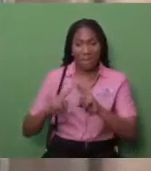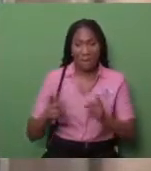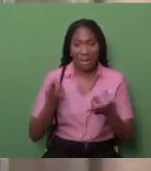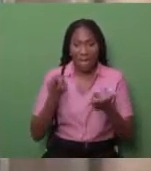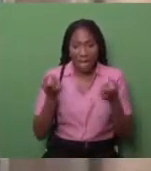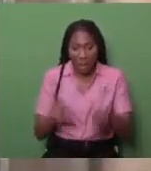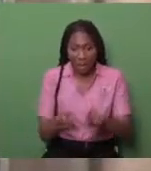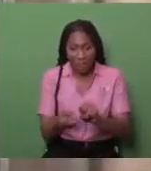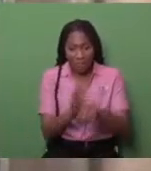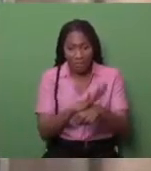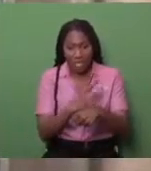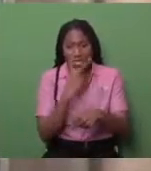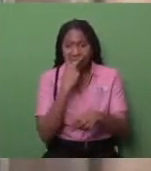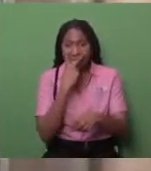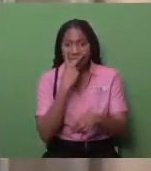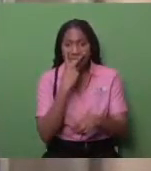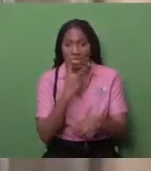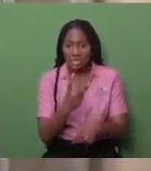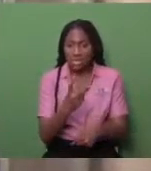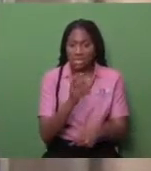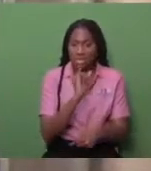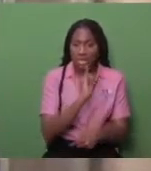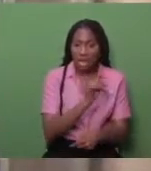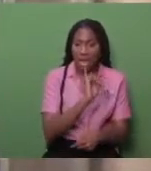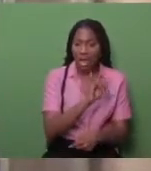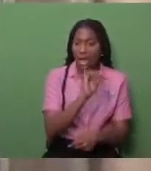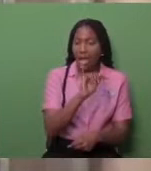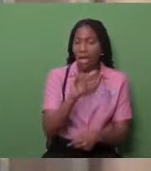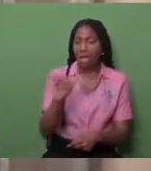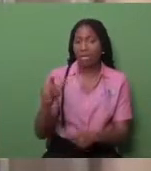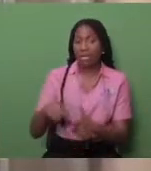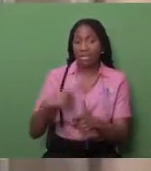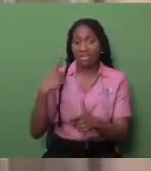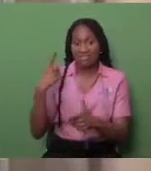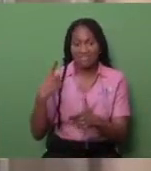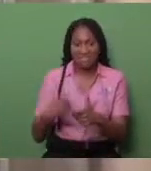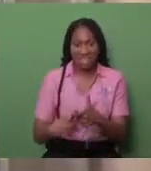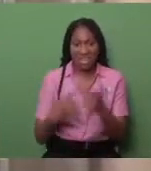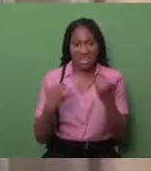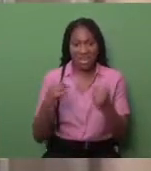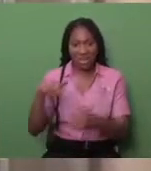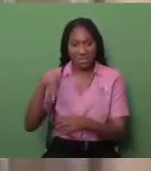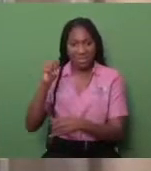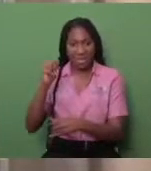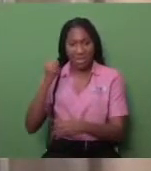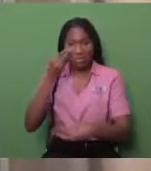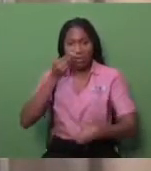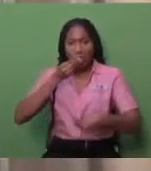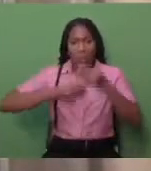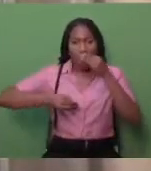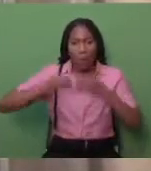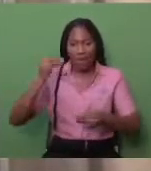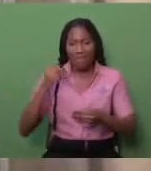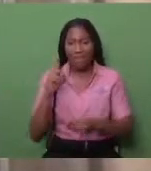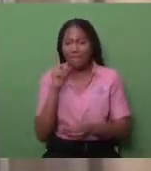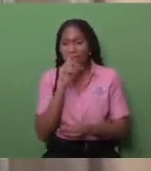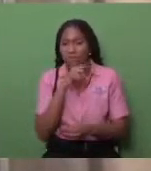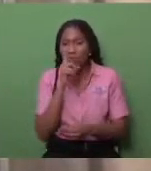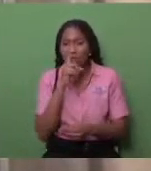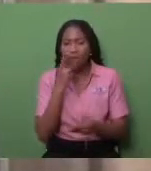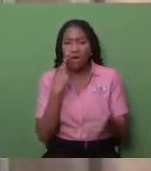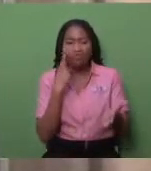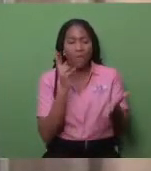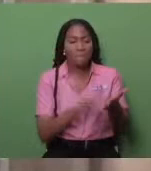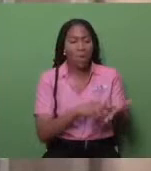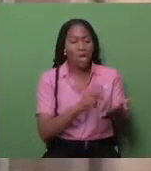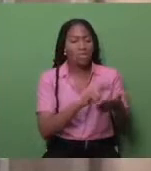here. And then they were using a fake report to say we were number one in the world. Fake report, you all remember that? Fake report to say we were number one